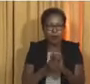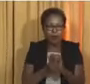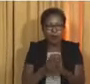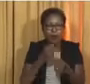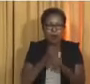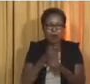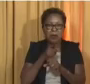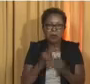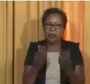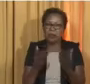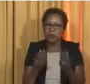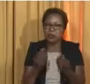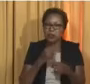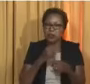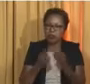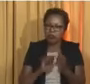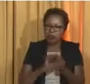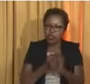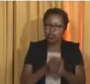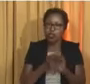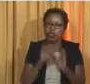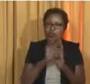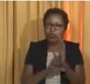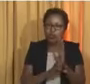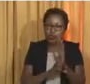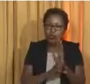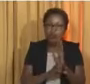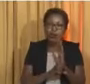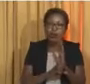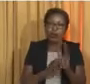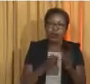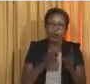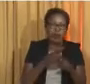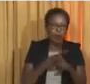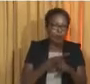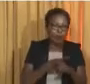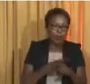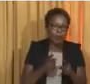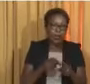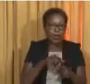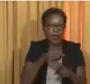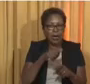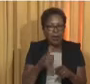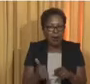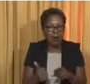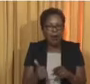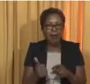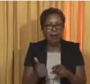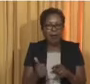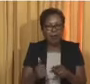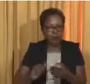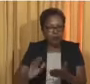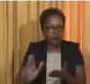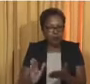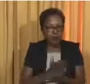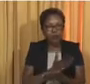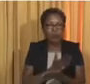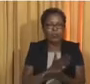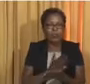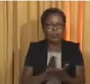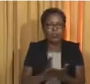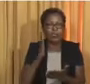easier to amend the Constitution. Yet another repulsive amendment was the abolition of the security of tenure for